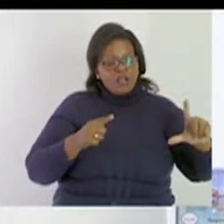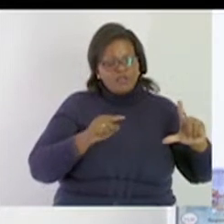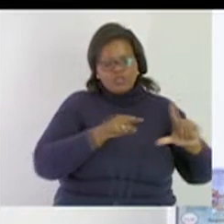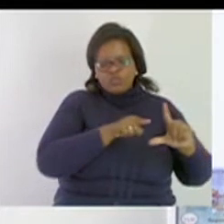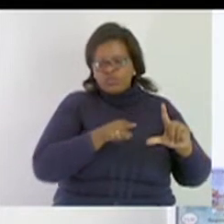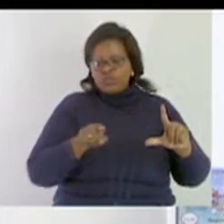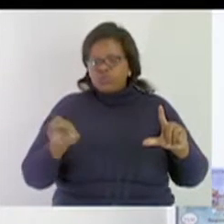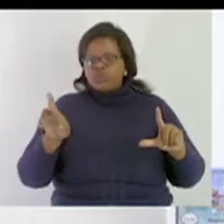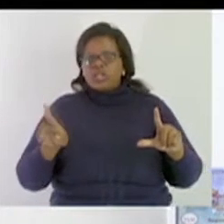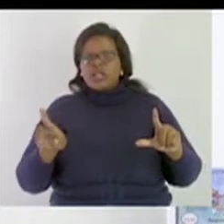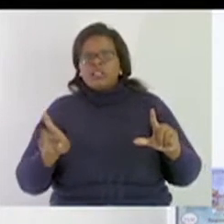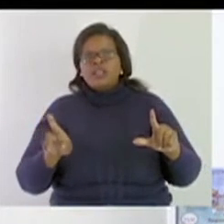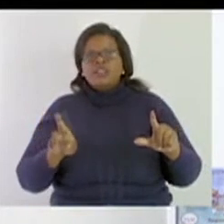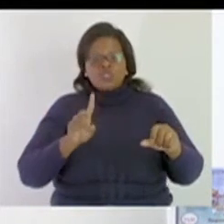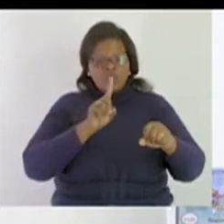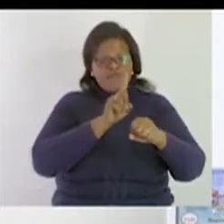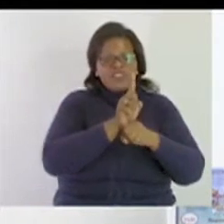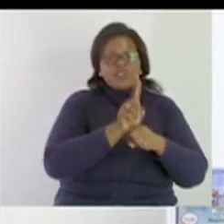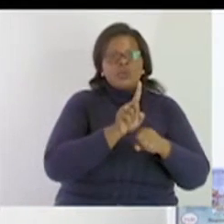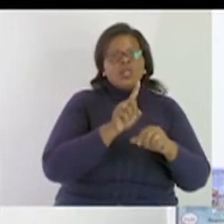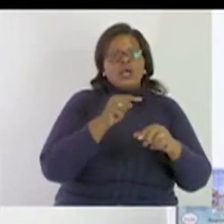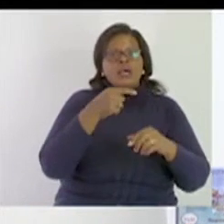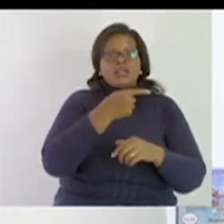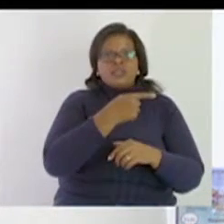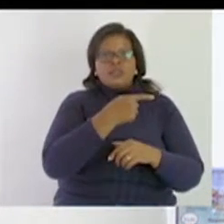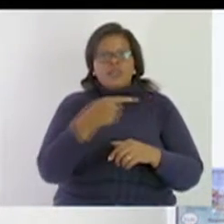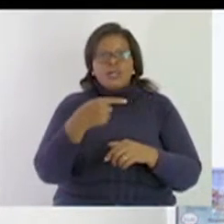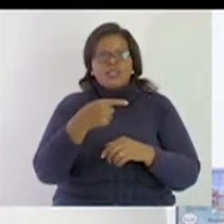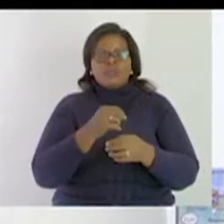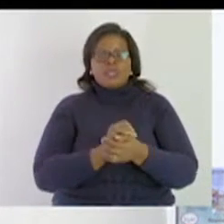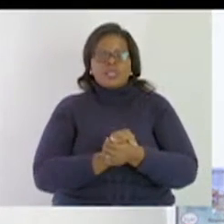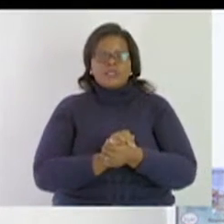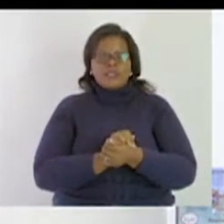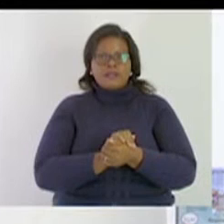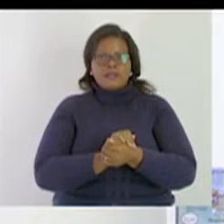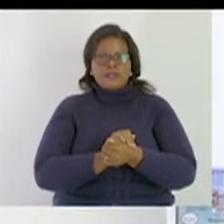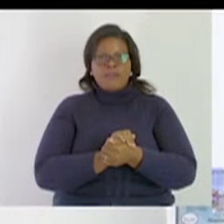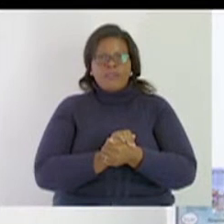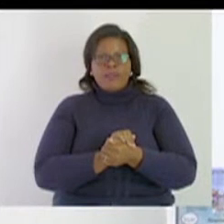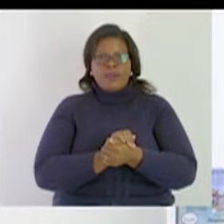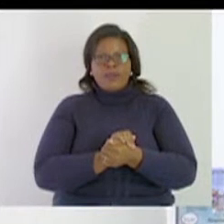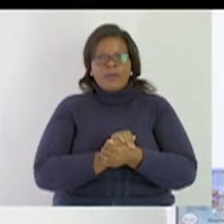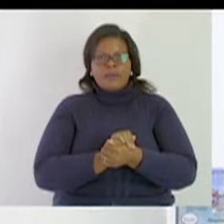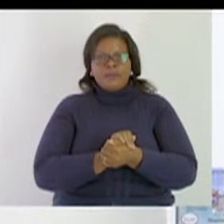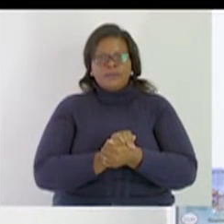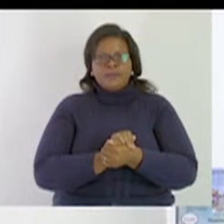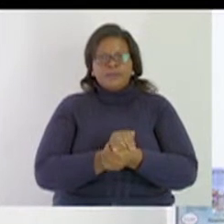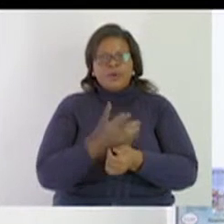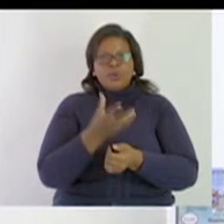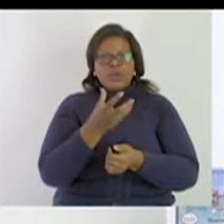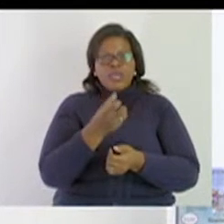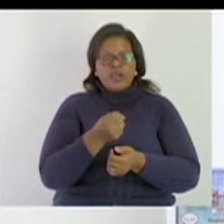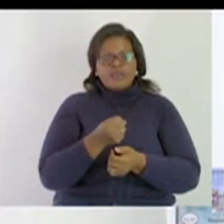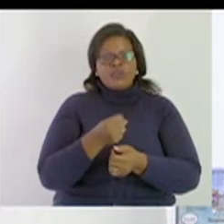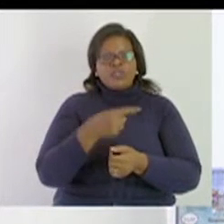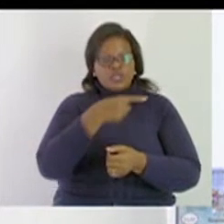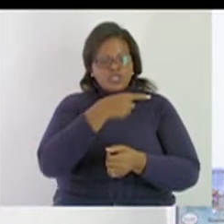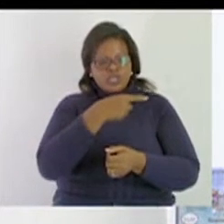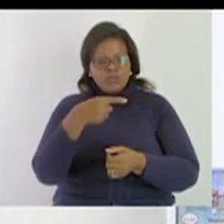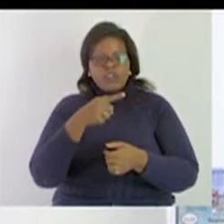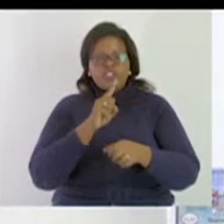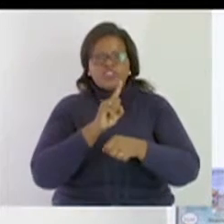that we find first in our sum. In this case, we have subtraction